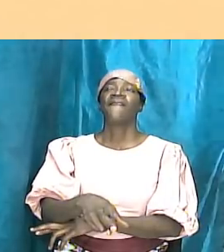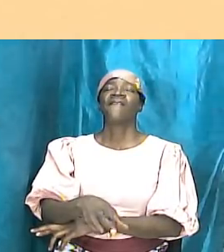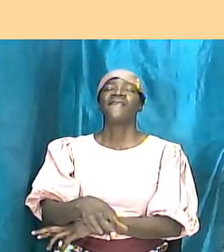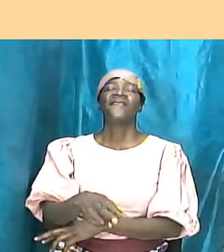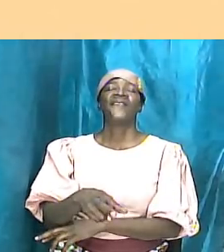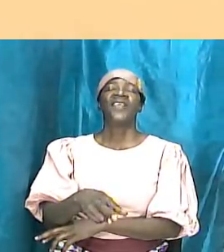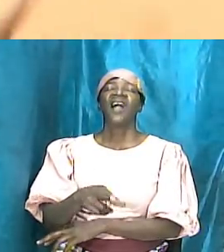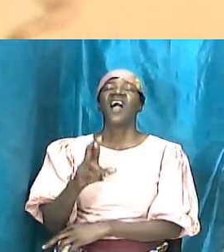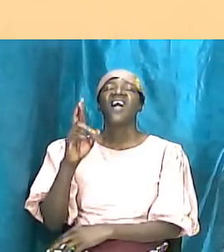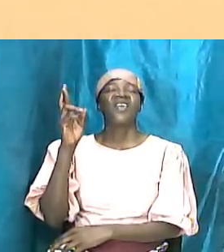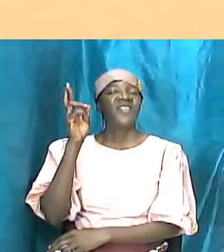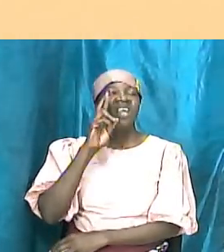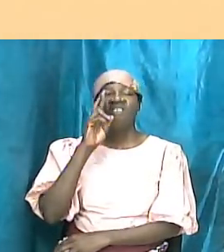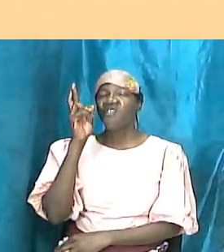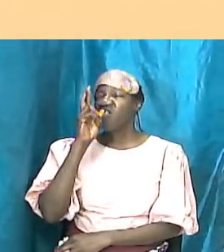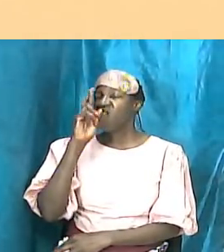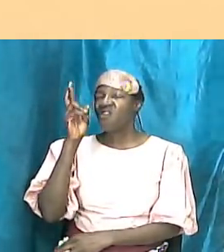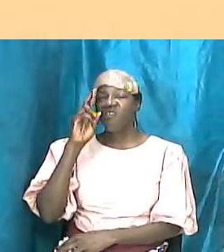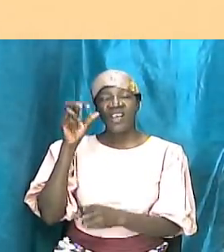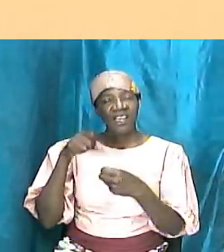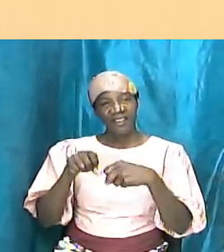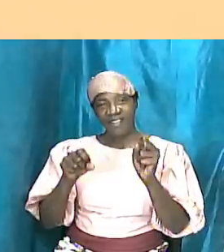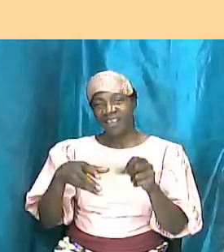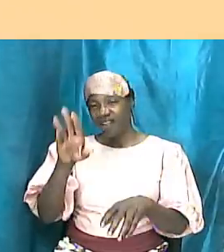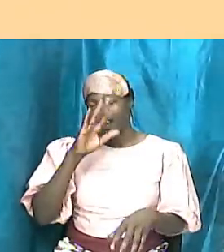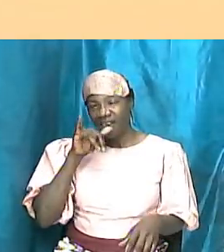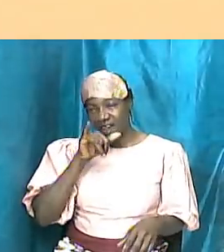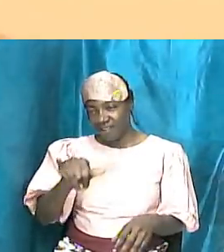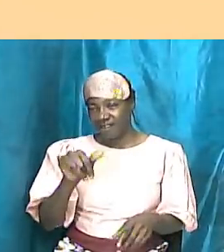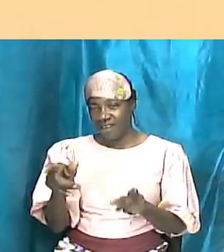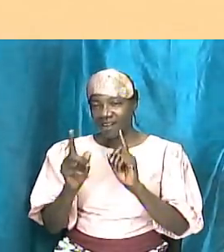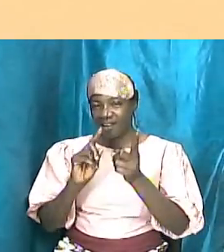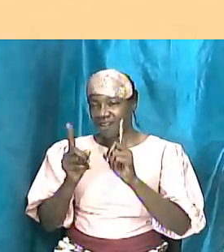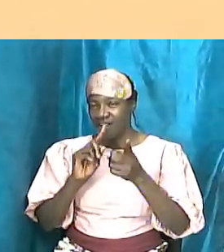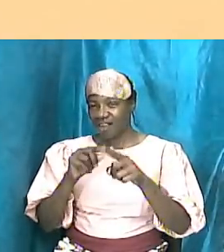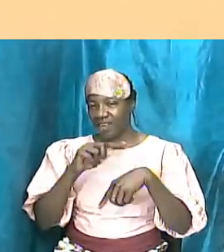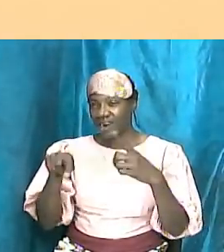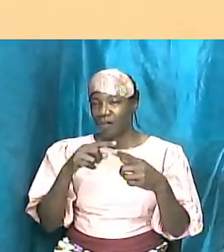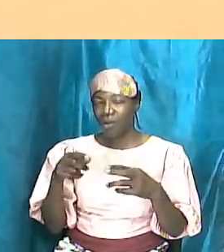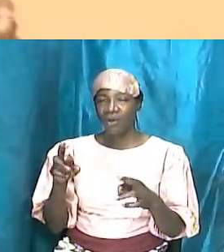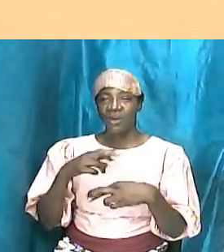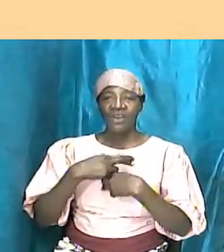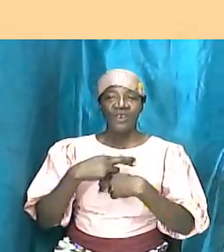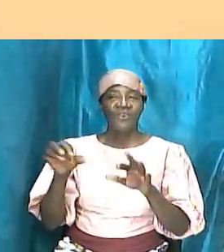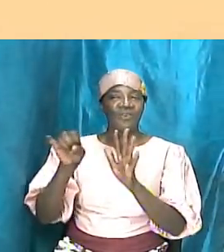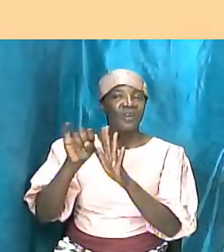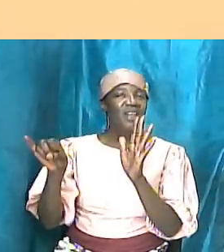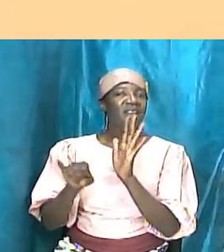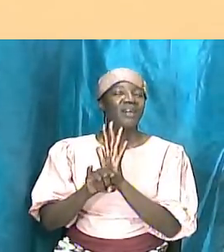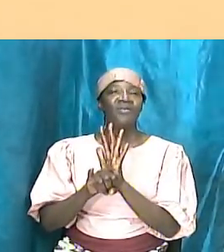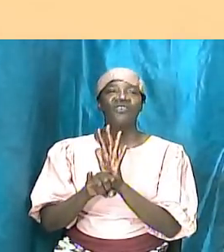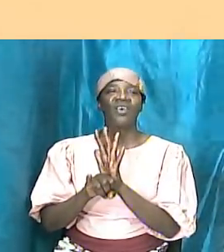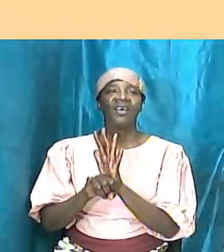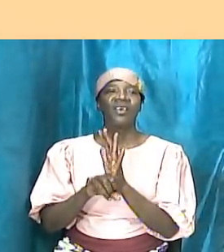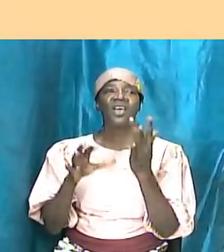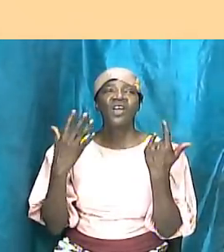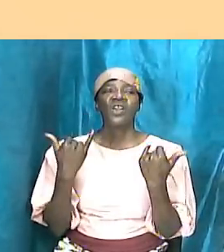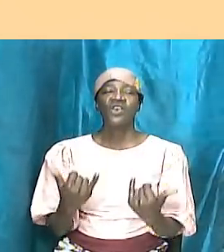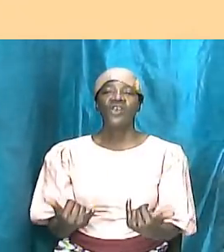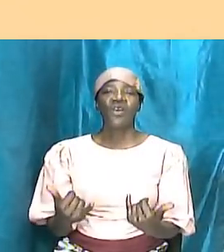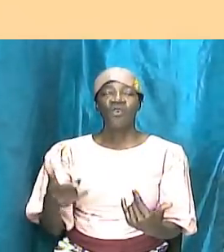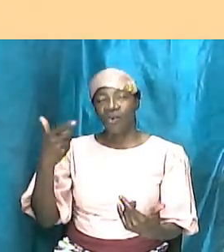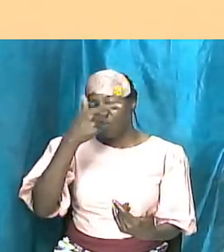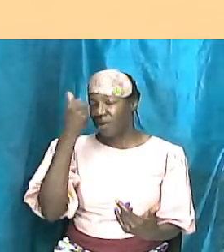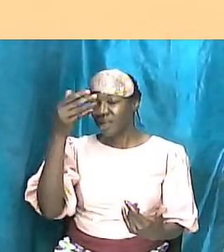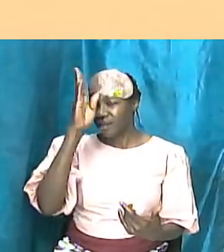Sea. Couldn't go no more. God's still talking to us about redemption. And they reached the Red Sea. Now, because